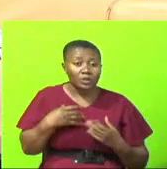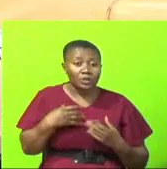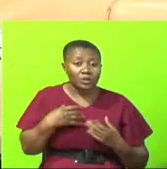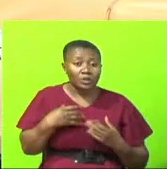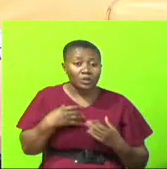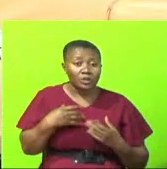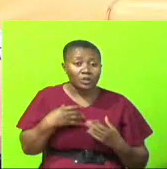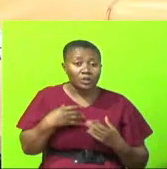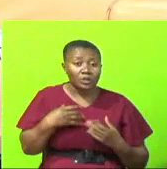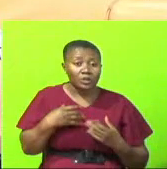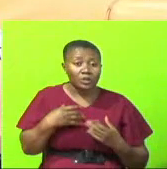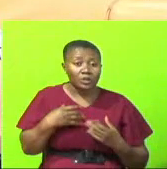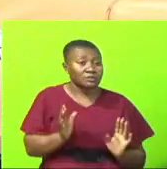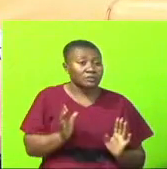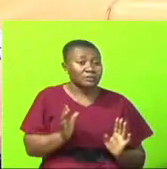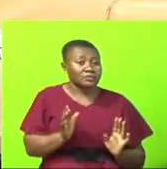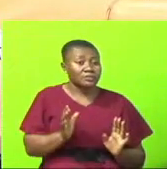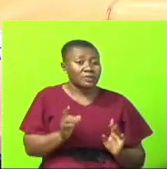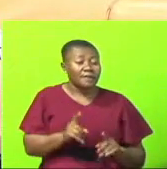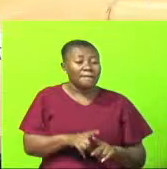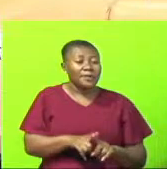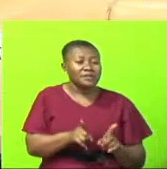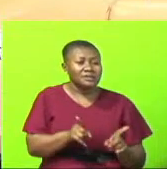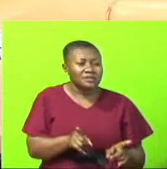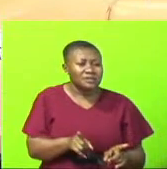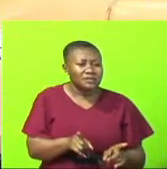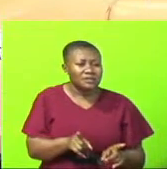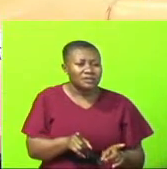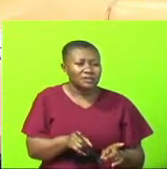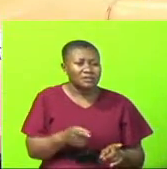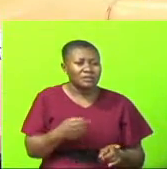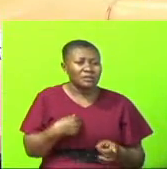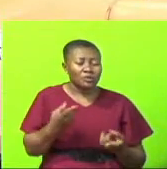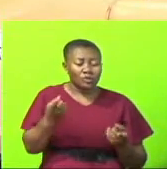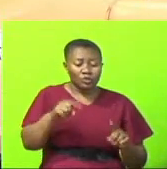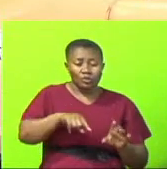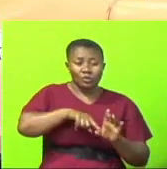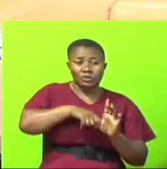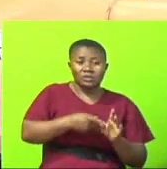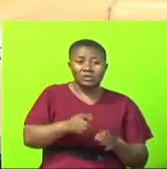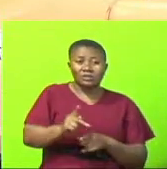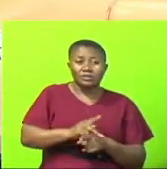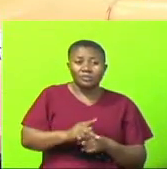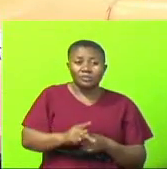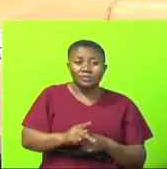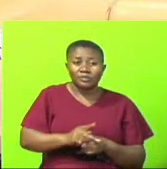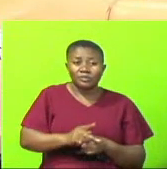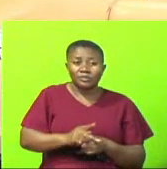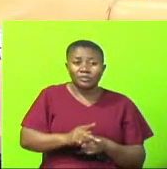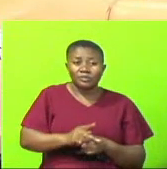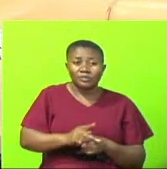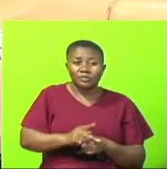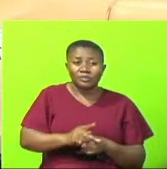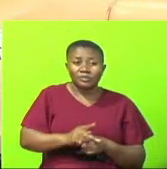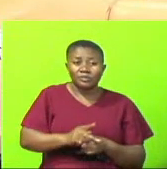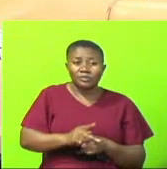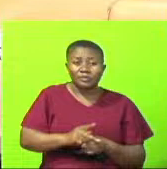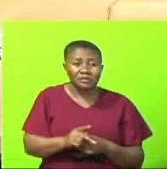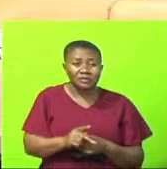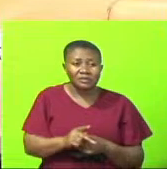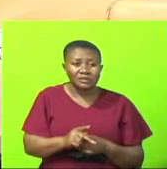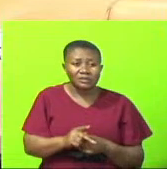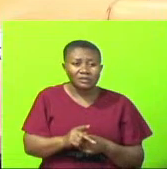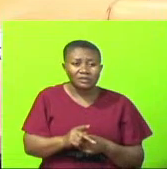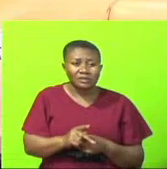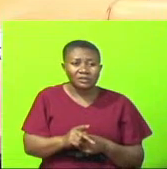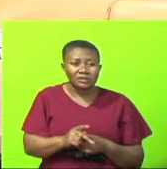remind you respectfully that when I started practicing, you were some of the brightest stars as far as